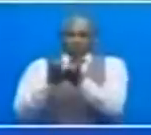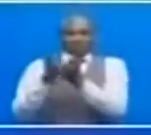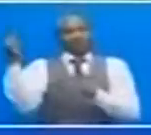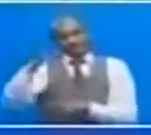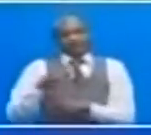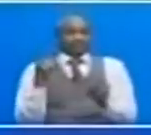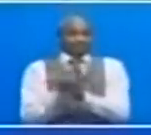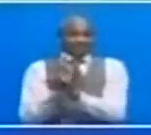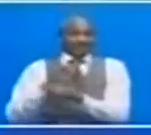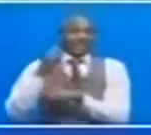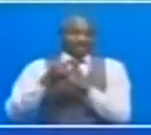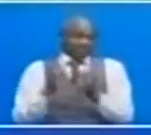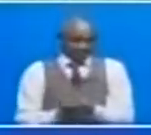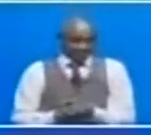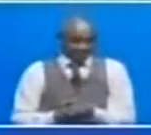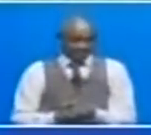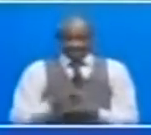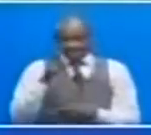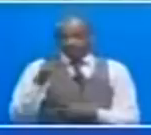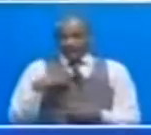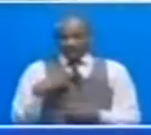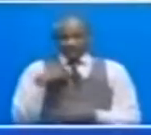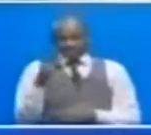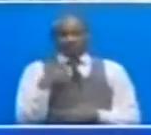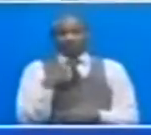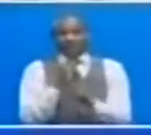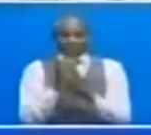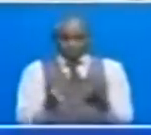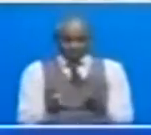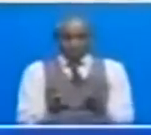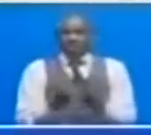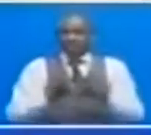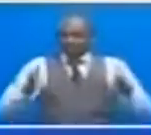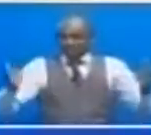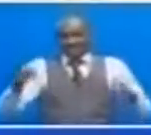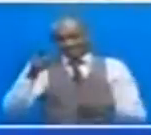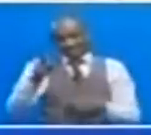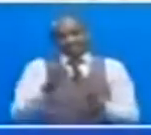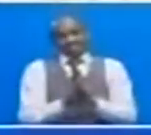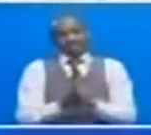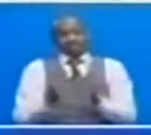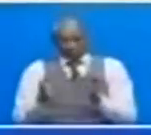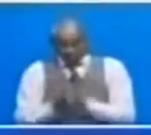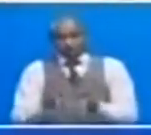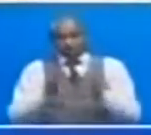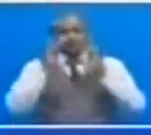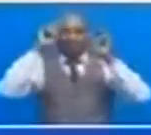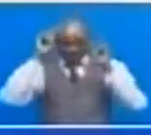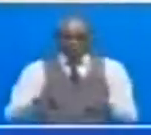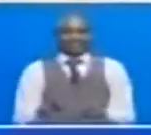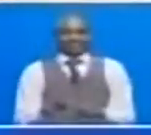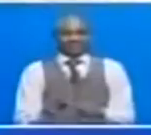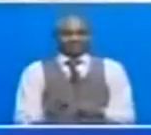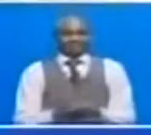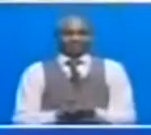corridor. Critics have time and again poured cold water to efforts geared at expanding the port without a corresponding upgrading of